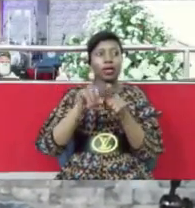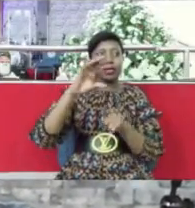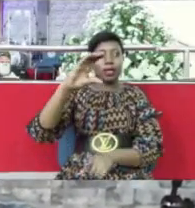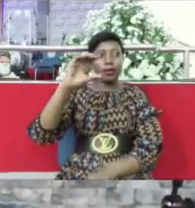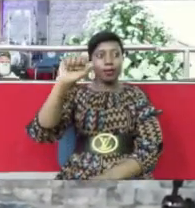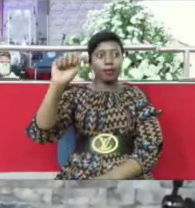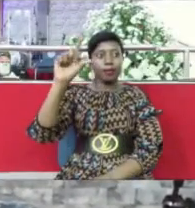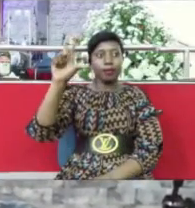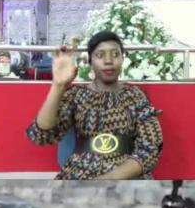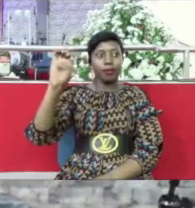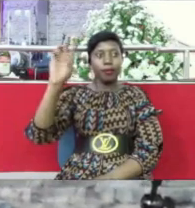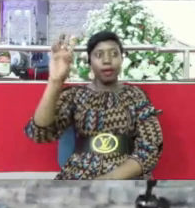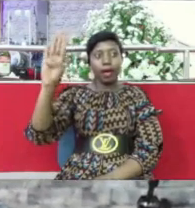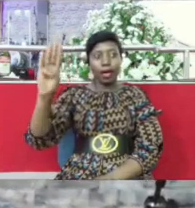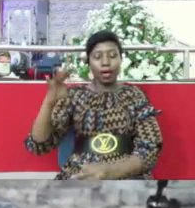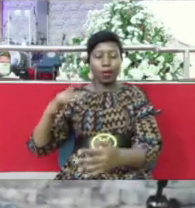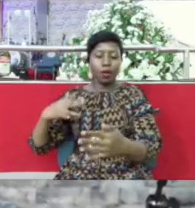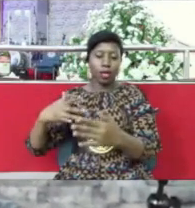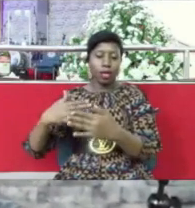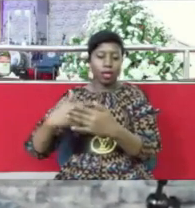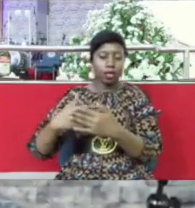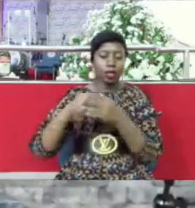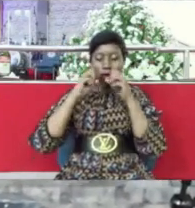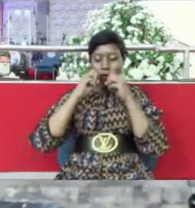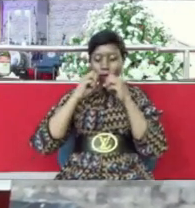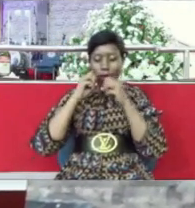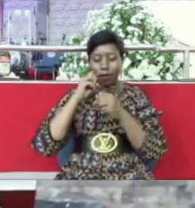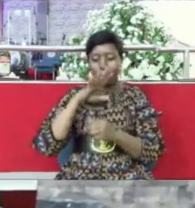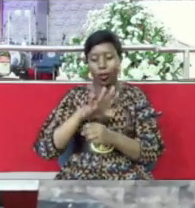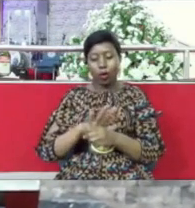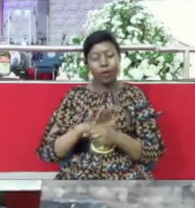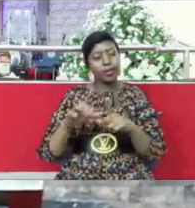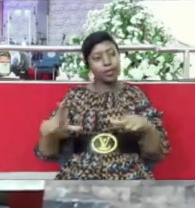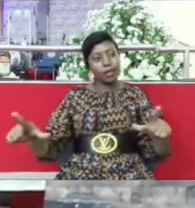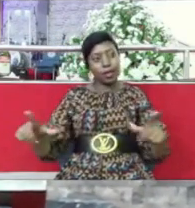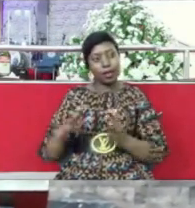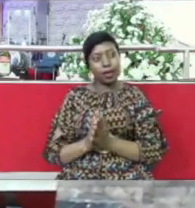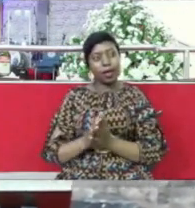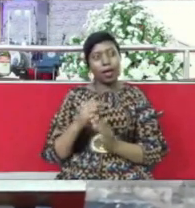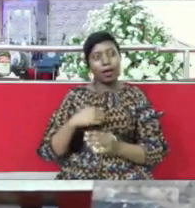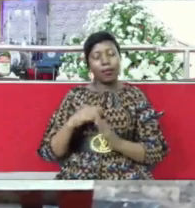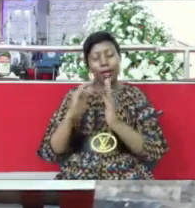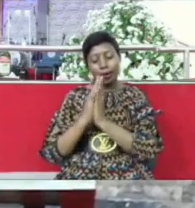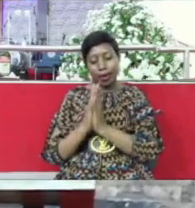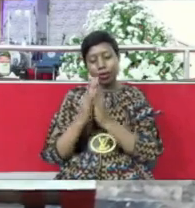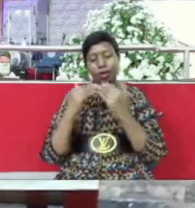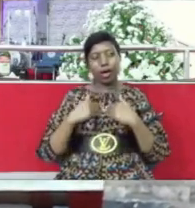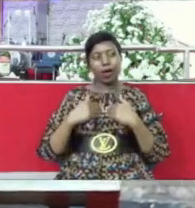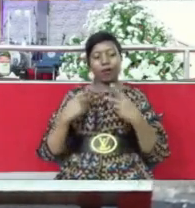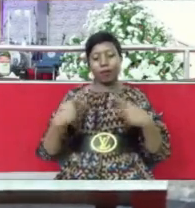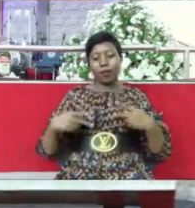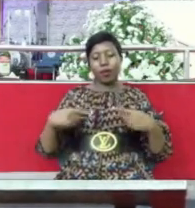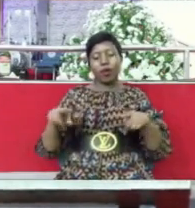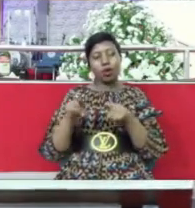I'm talking to people here. I pray that we can have a few Joshuas na Joshua and hapa. A few Calebs na Kalebu. Who